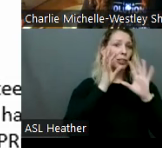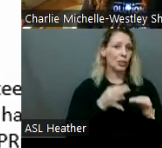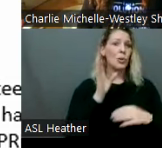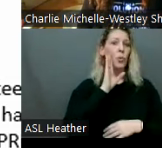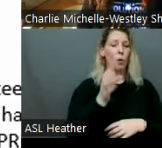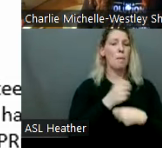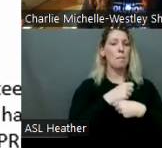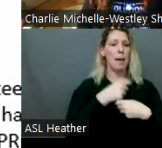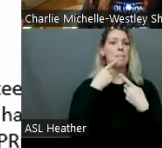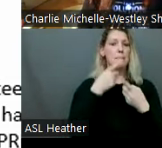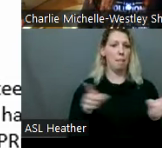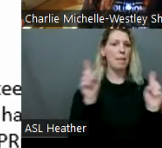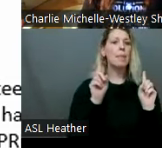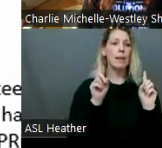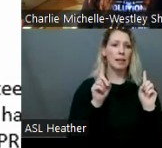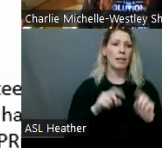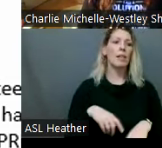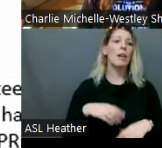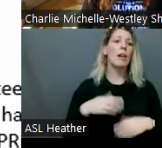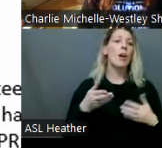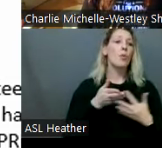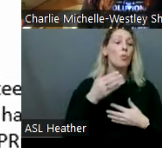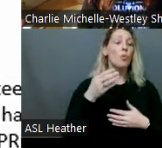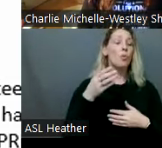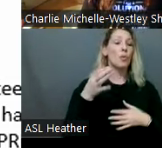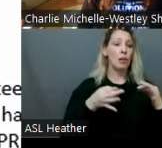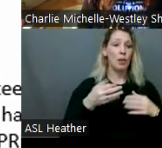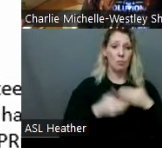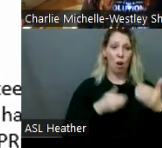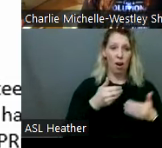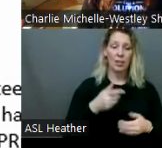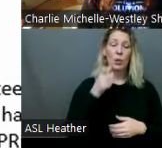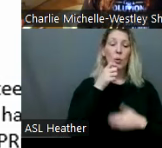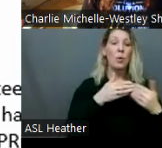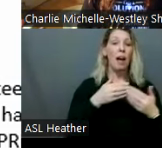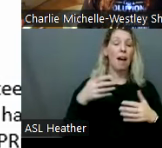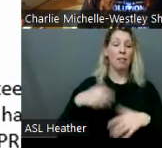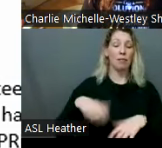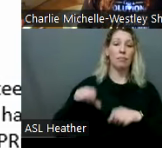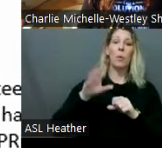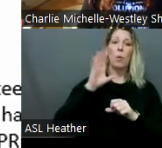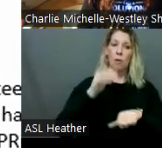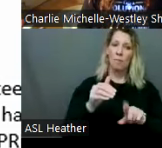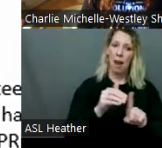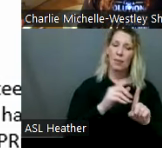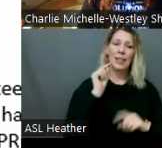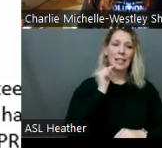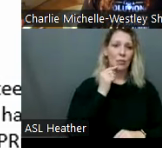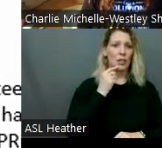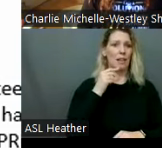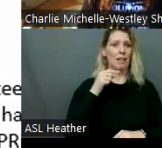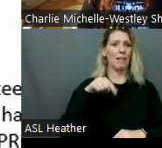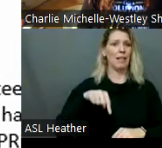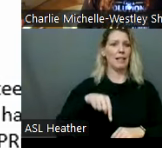made publicly. 5, throughout the hearing process, the chair or presiding individual shall remind the audience of the seriousness of the employment matter